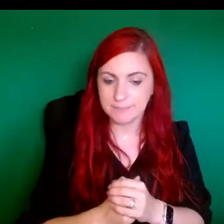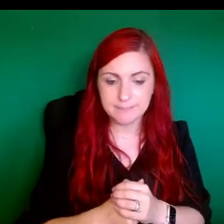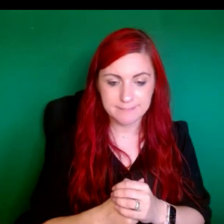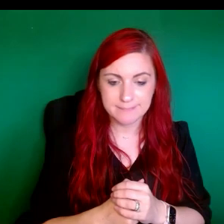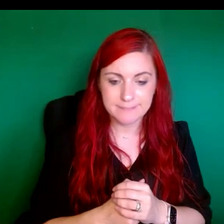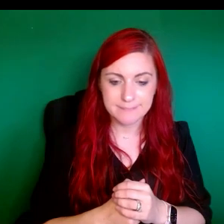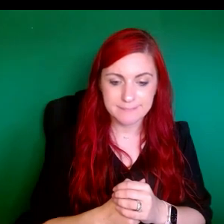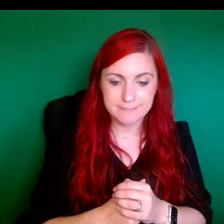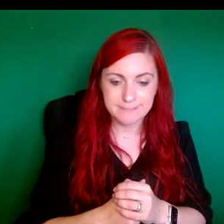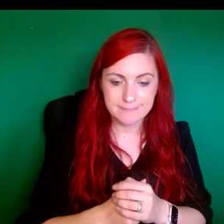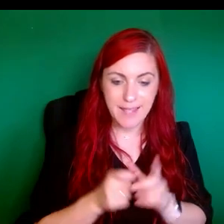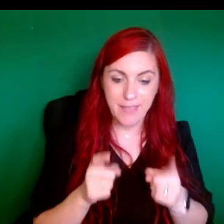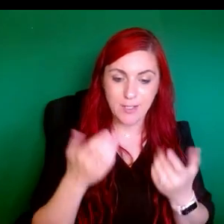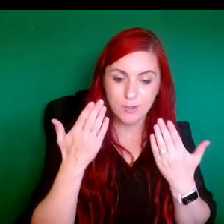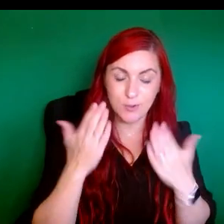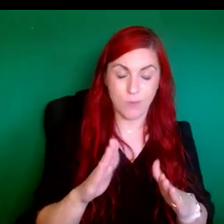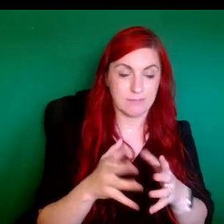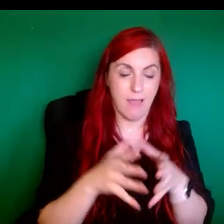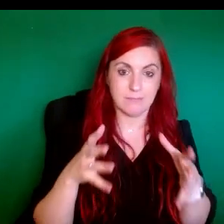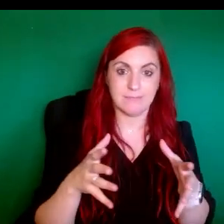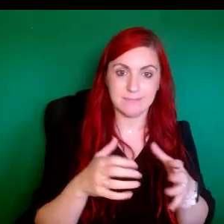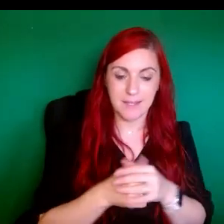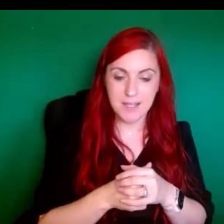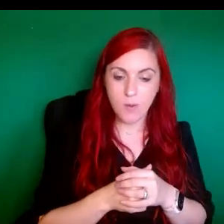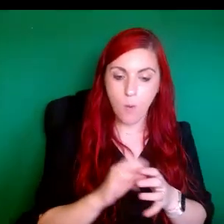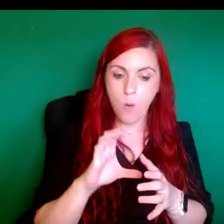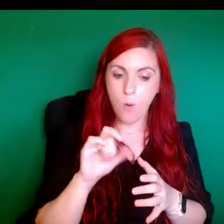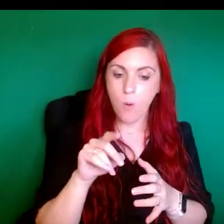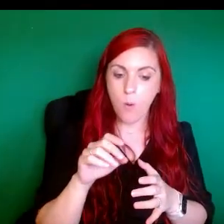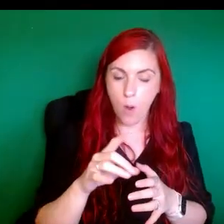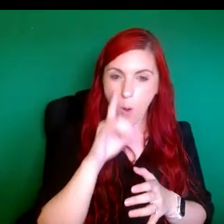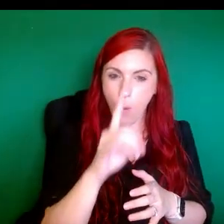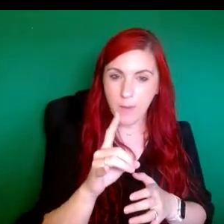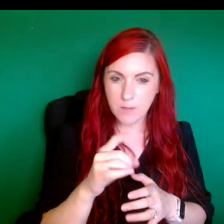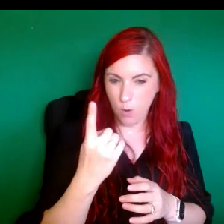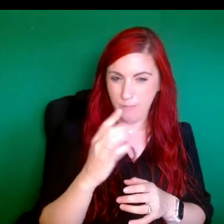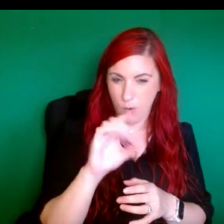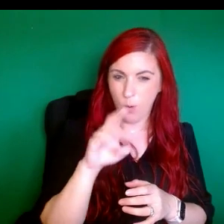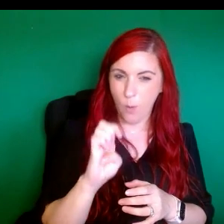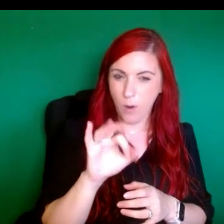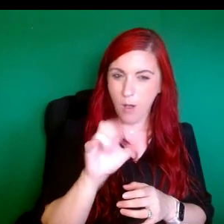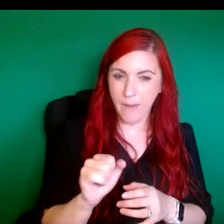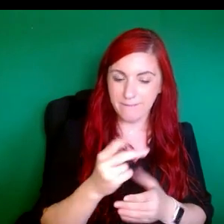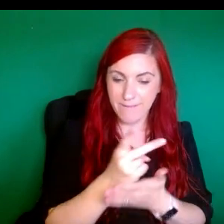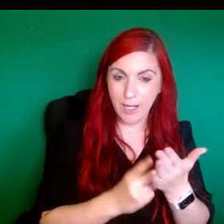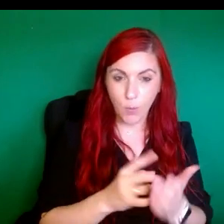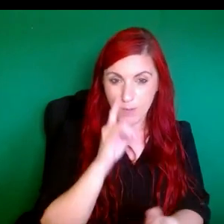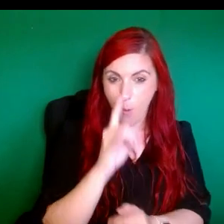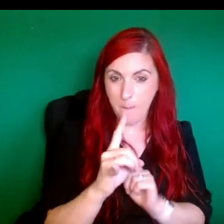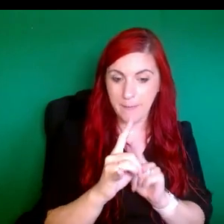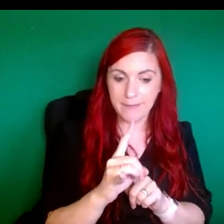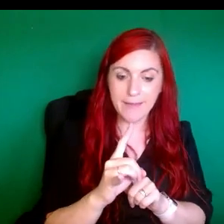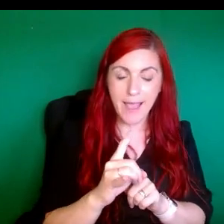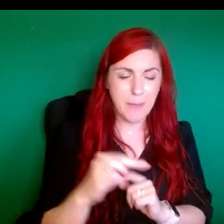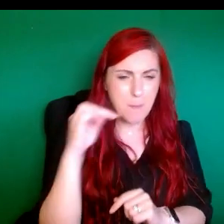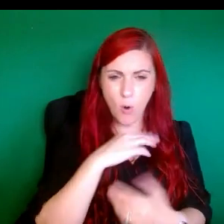question. Hope is one of COPE Galway's values, and the importance of having hope can never be overstated. What gives you the most hope for the